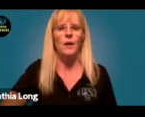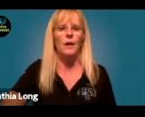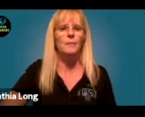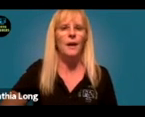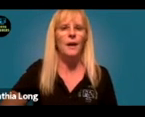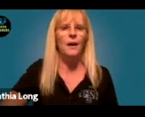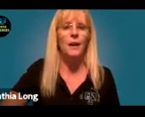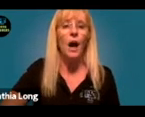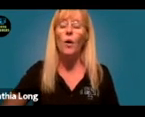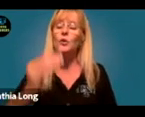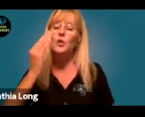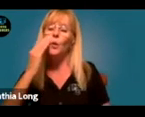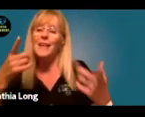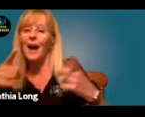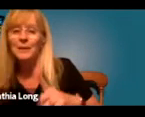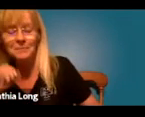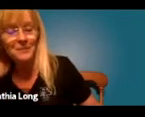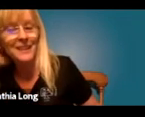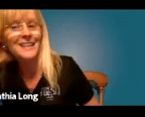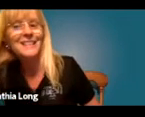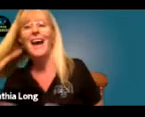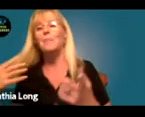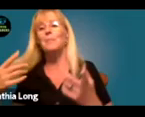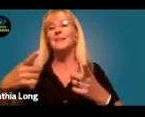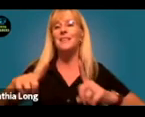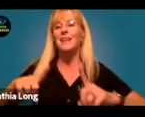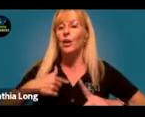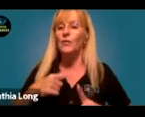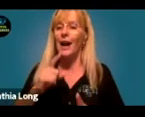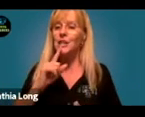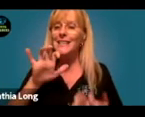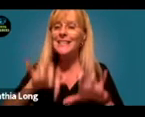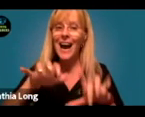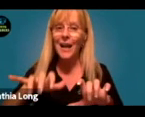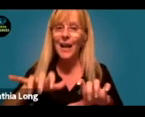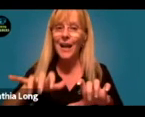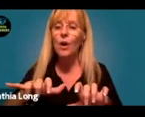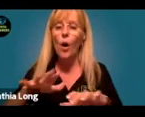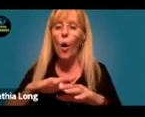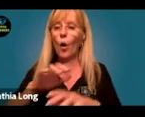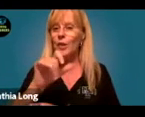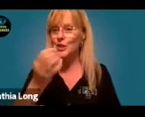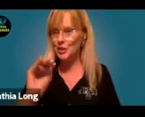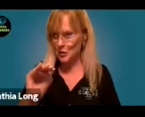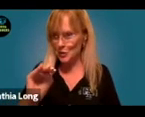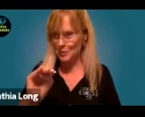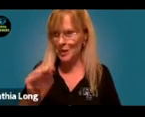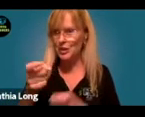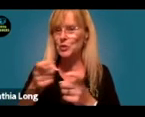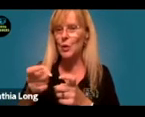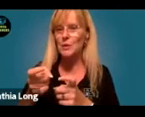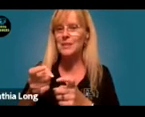So I'm now, oh, you know what happened? This happens. You've actually typed on the